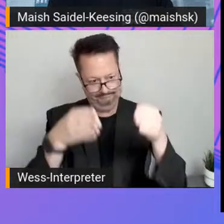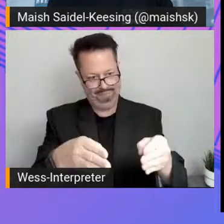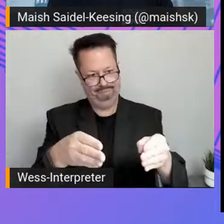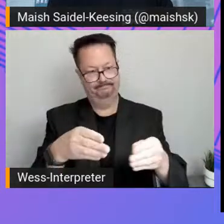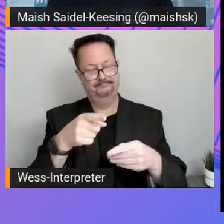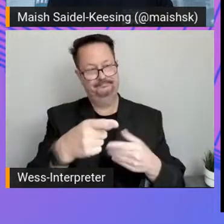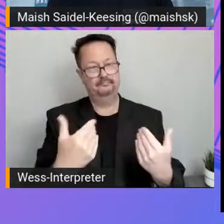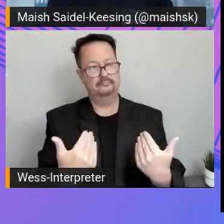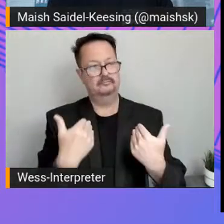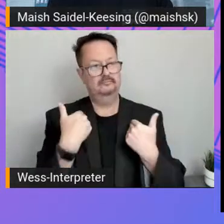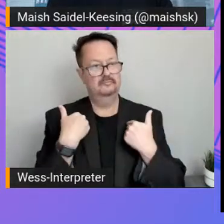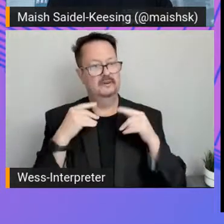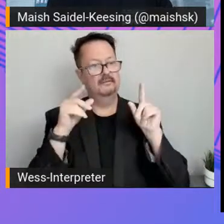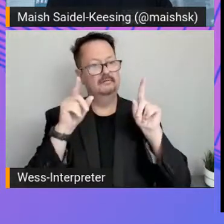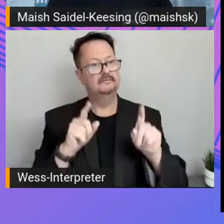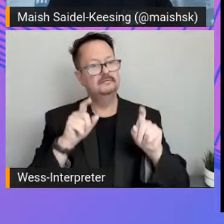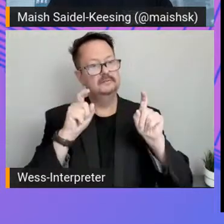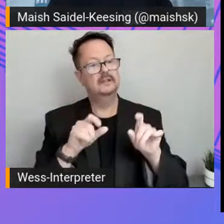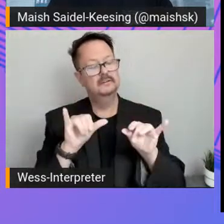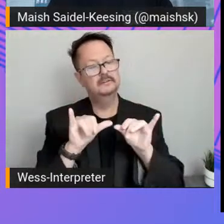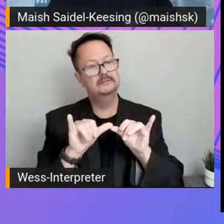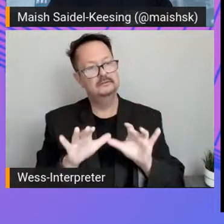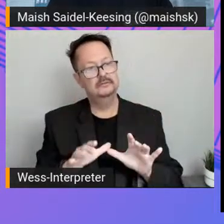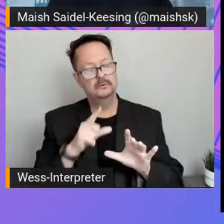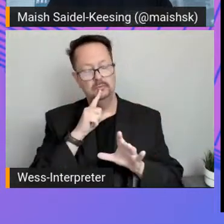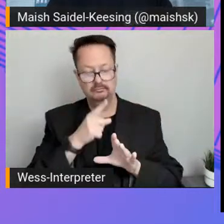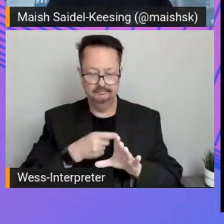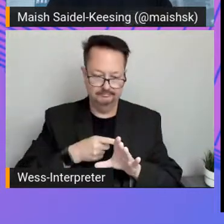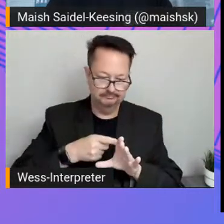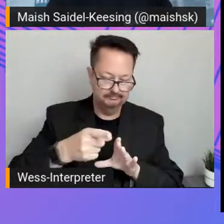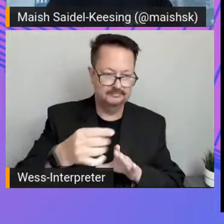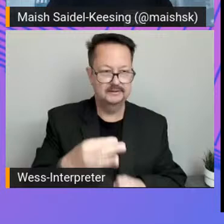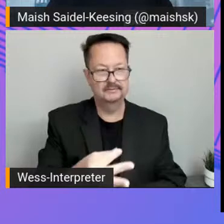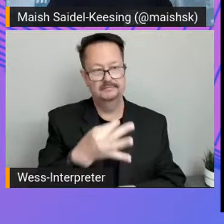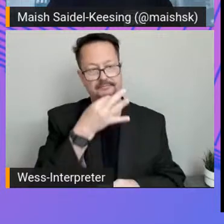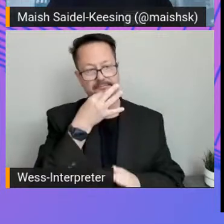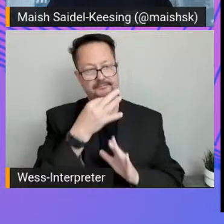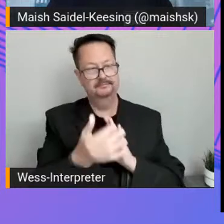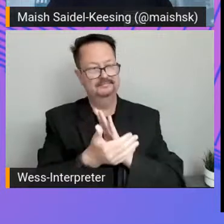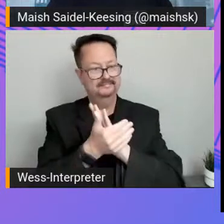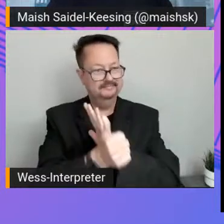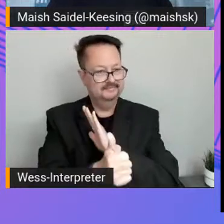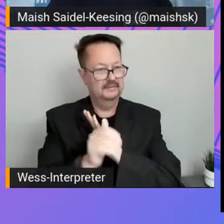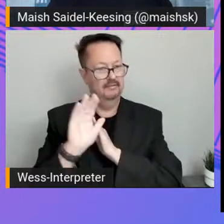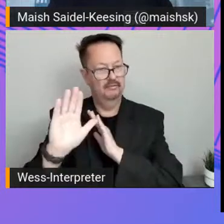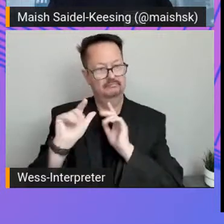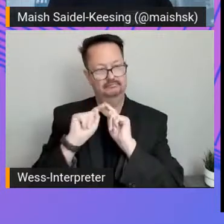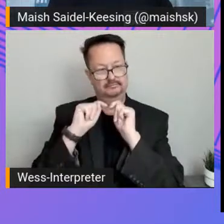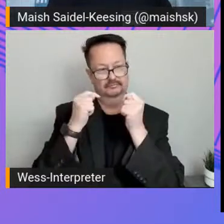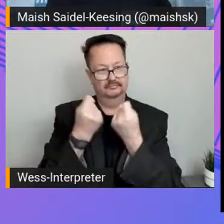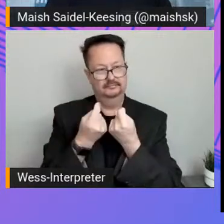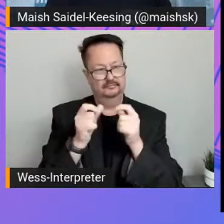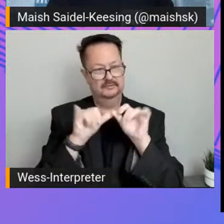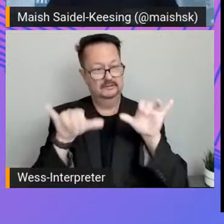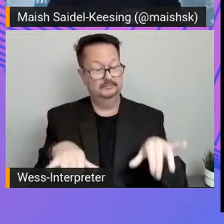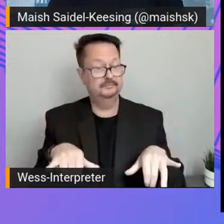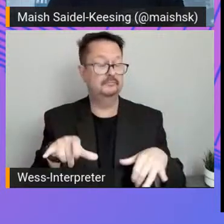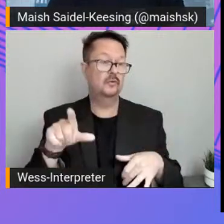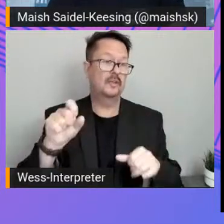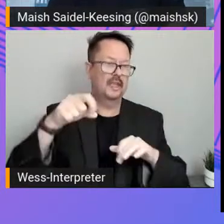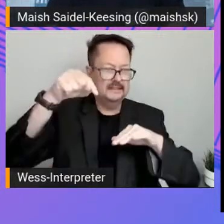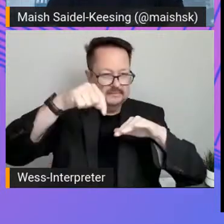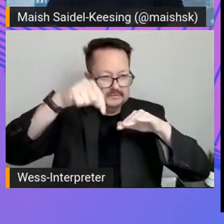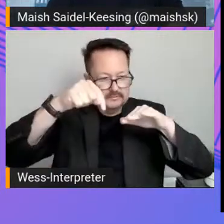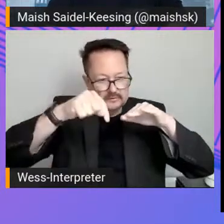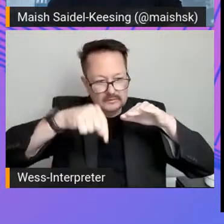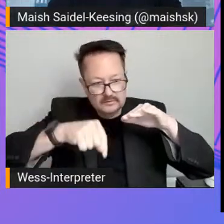got test engineers that are specialized and experts at their team's systems. And so then they can go deeper and deeper